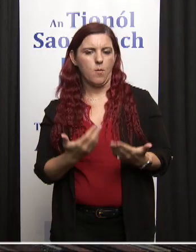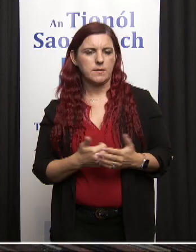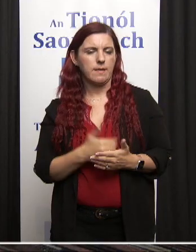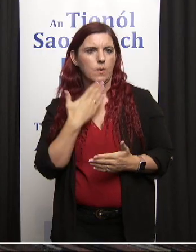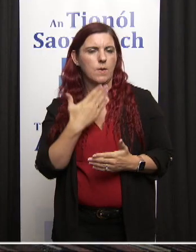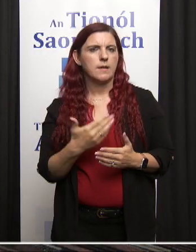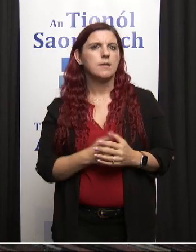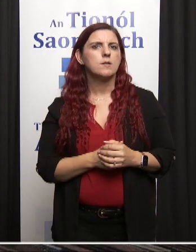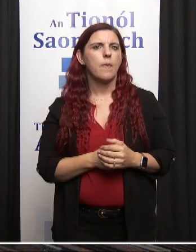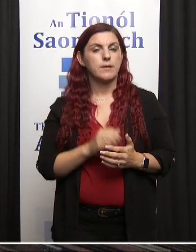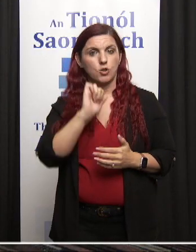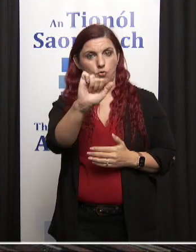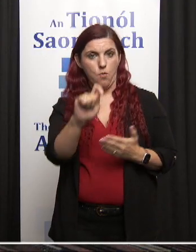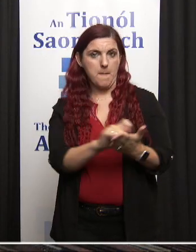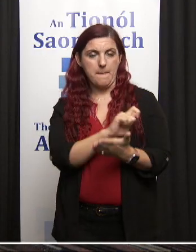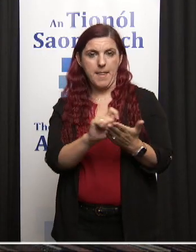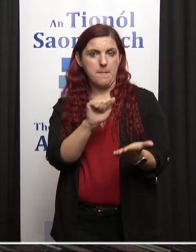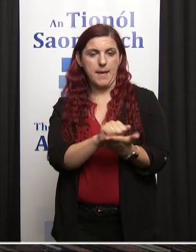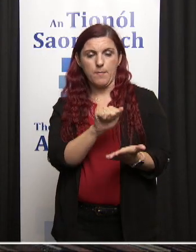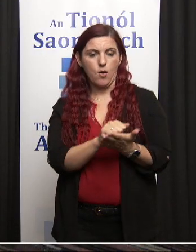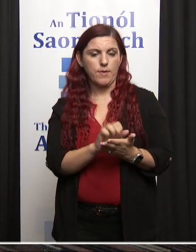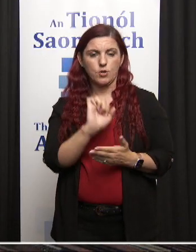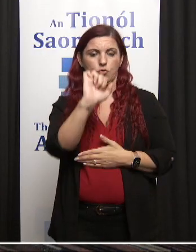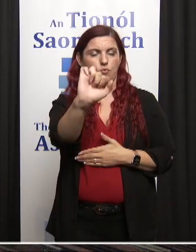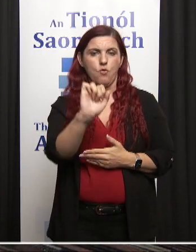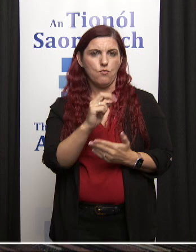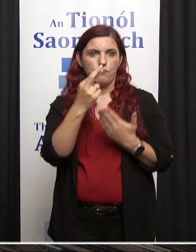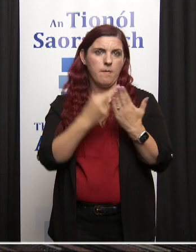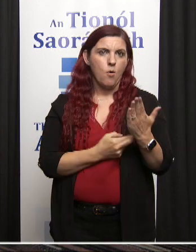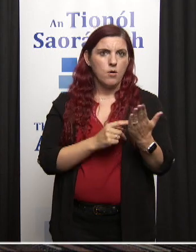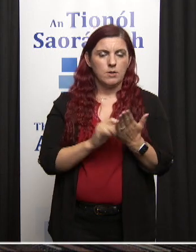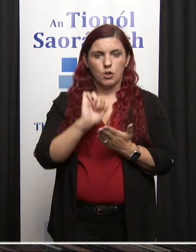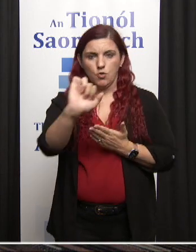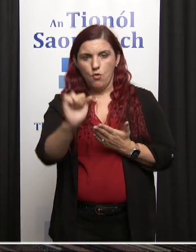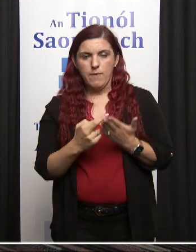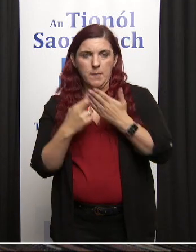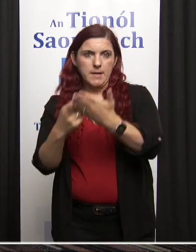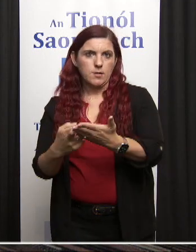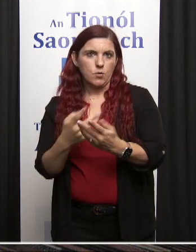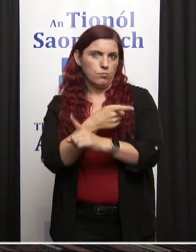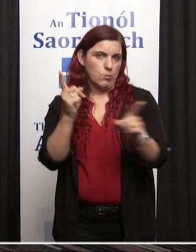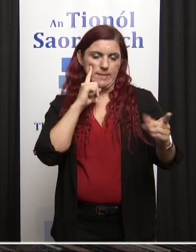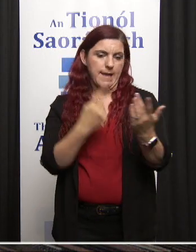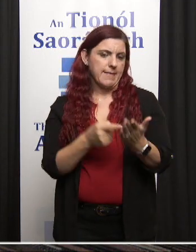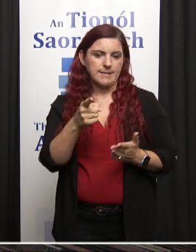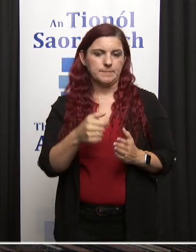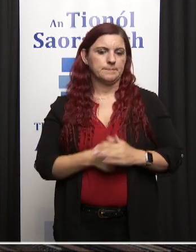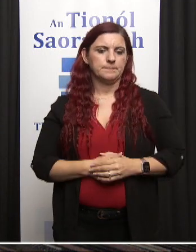so this is your ballot paper. This is your report with your recommendations. It's up to you to decide.